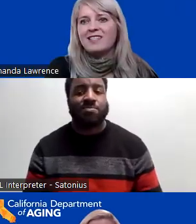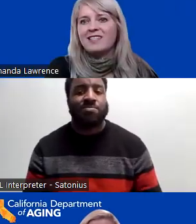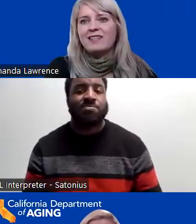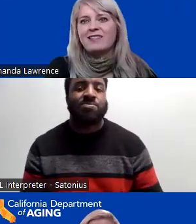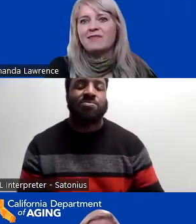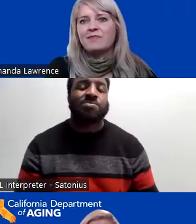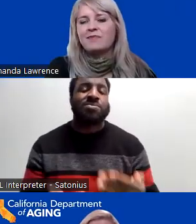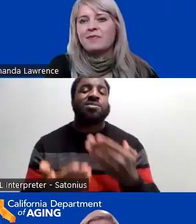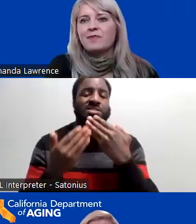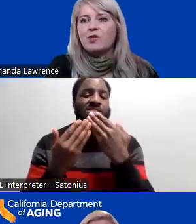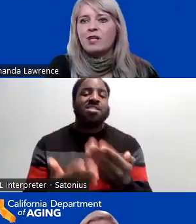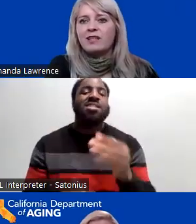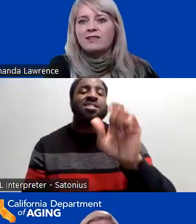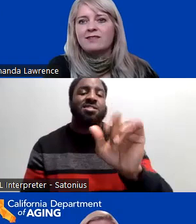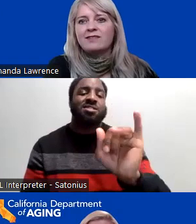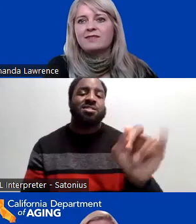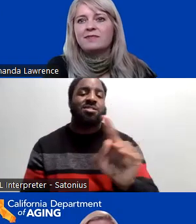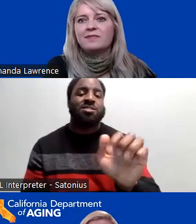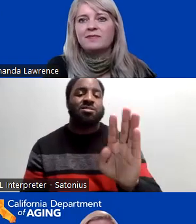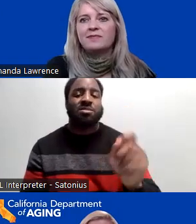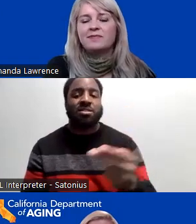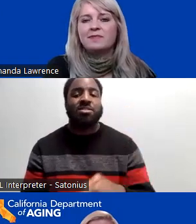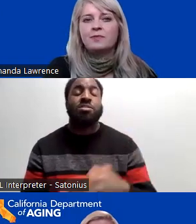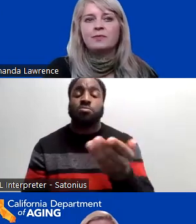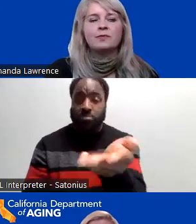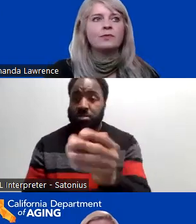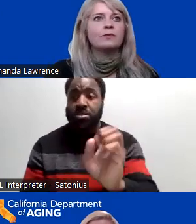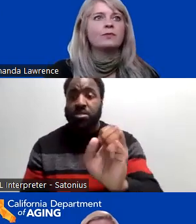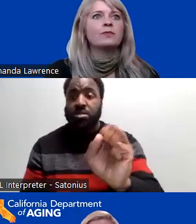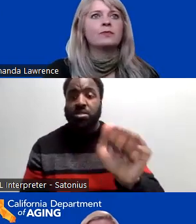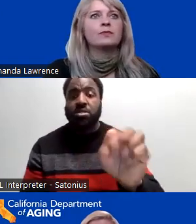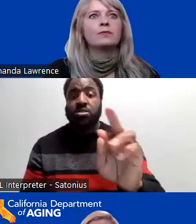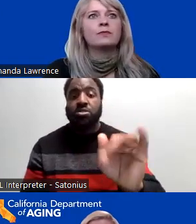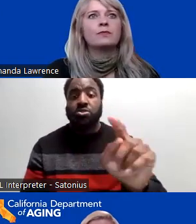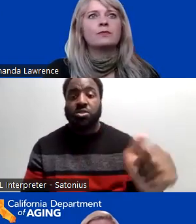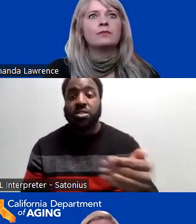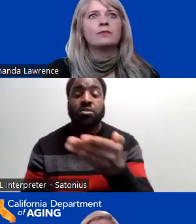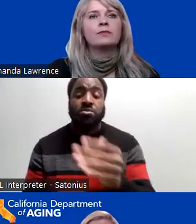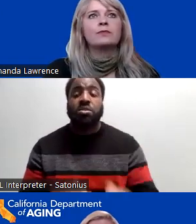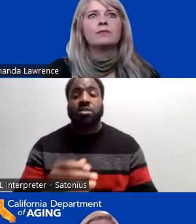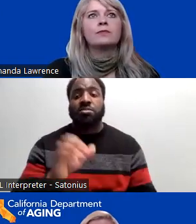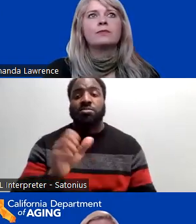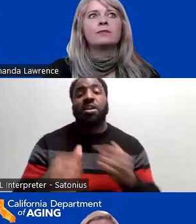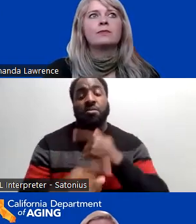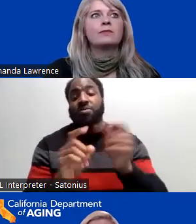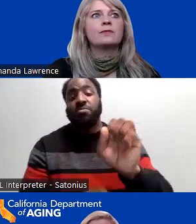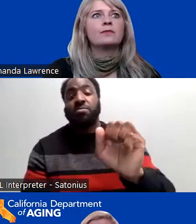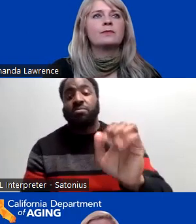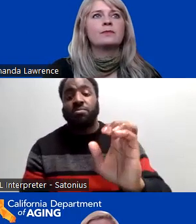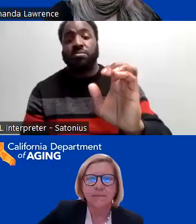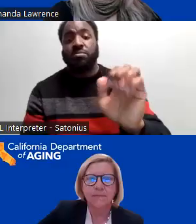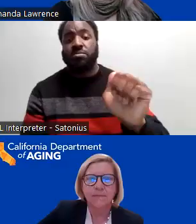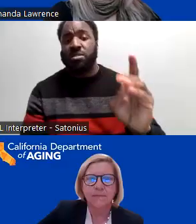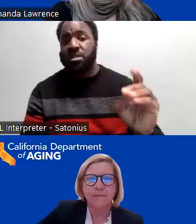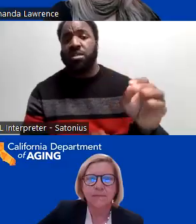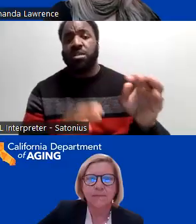Thanks, Elizabeth. Sarita. Yeah, this is Sarita. I'm from the SCAD Foundation, and I want to